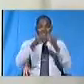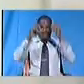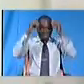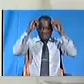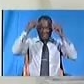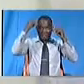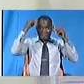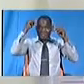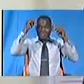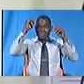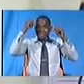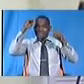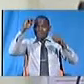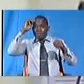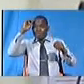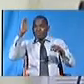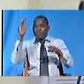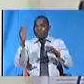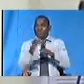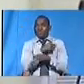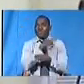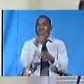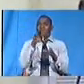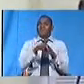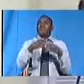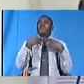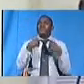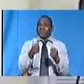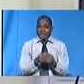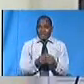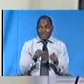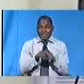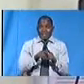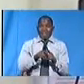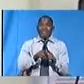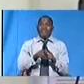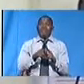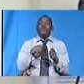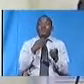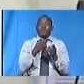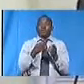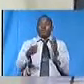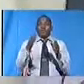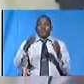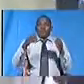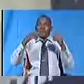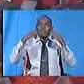won the election, won fair and square. And we therefore ask your lordships to declare accordingly.